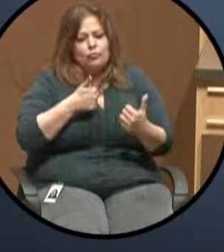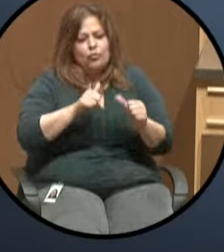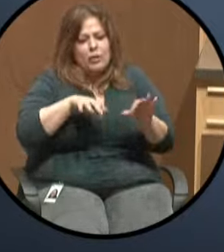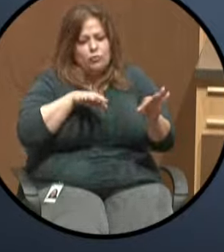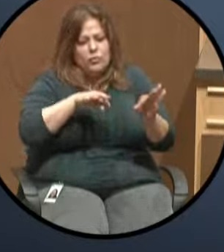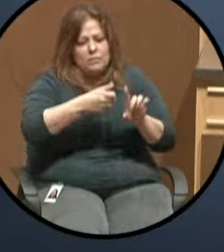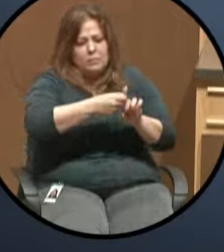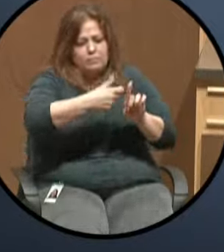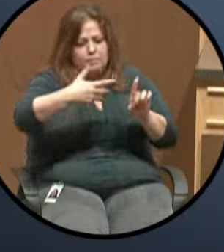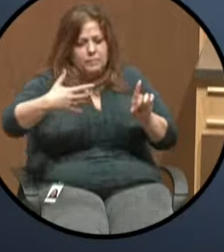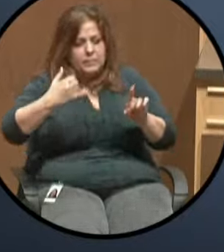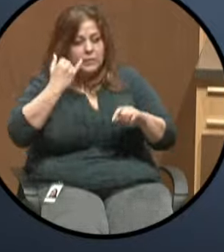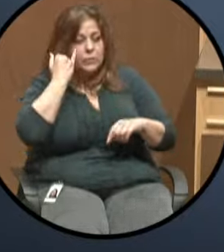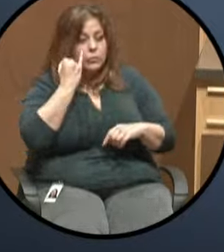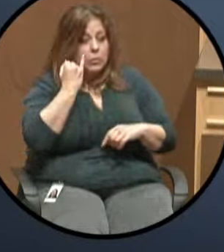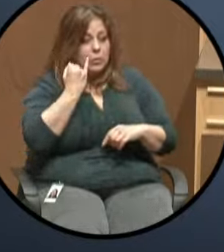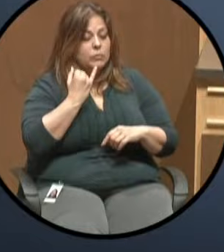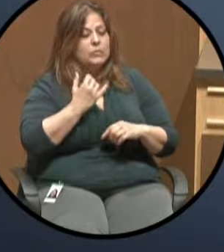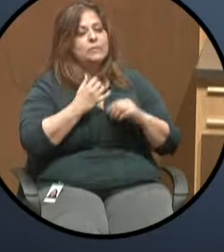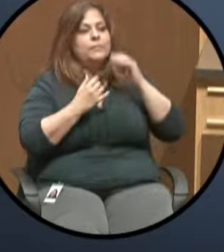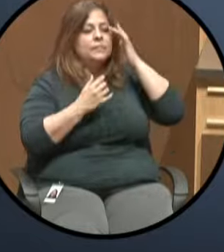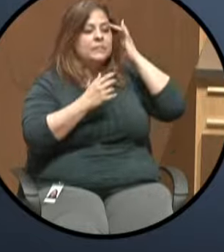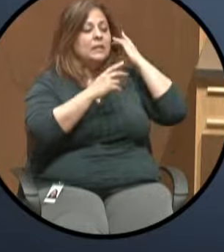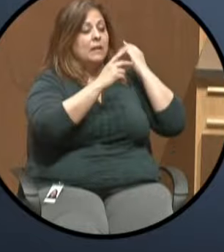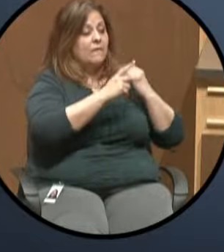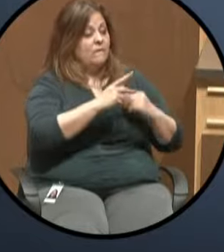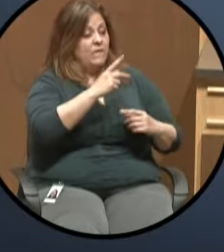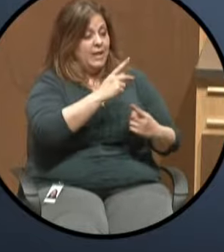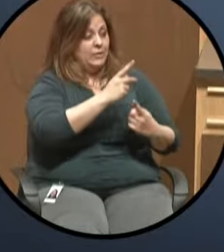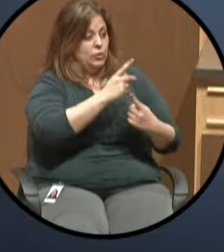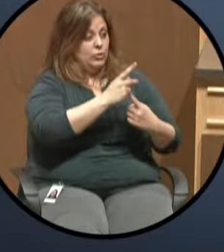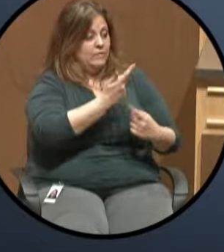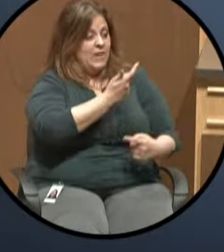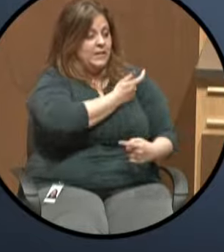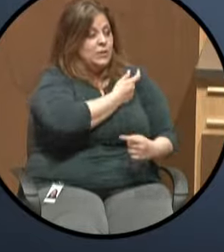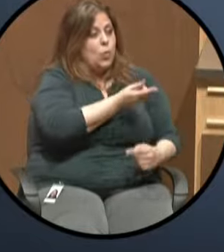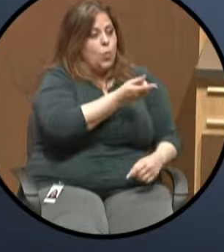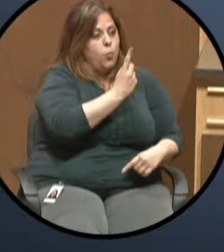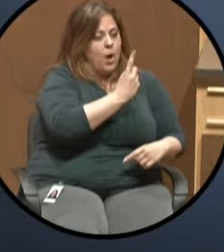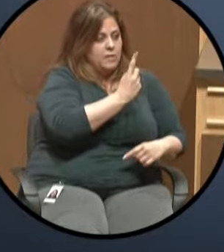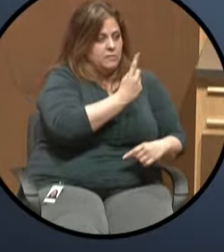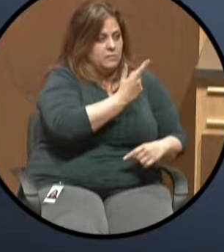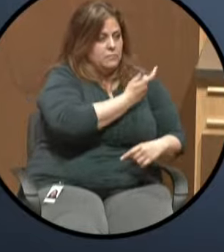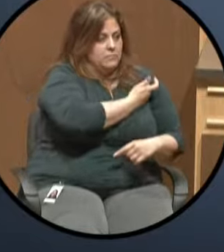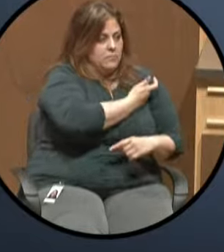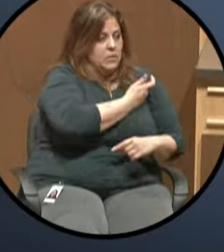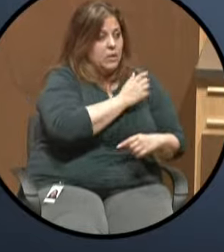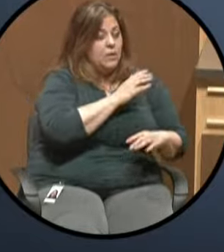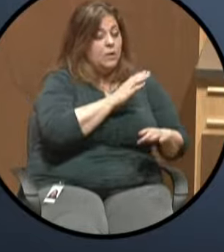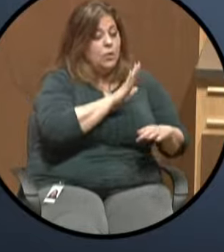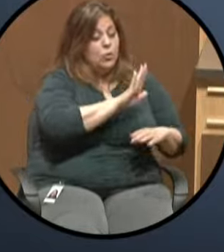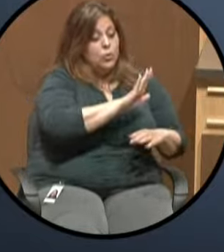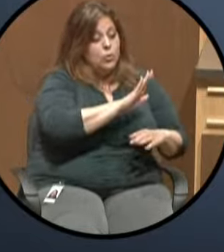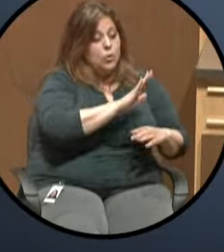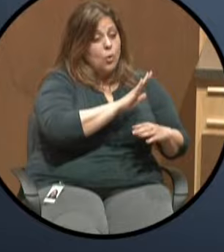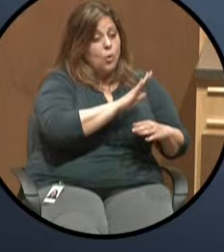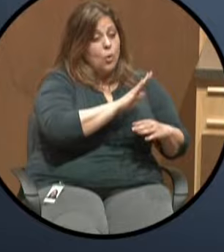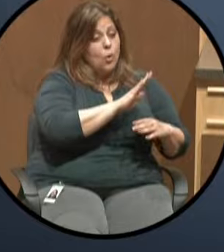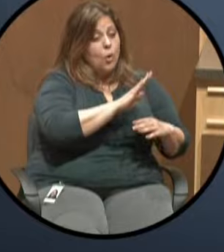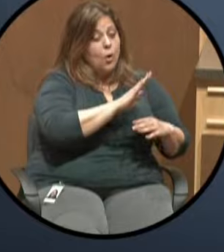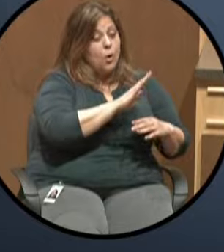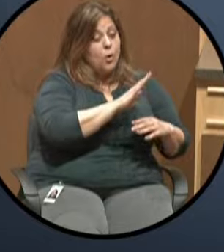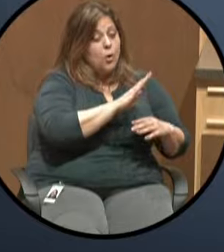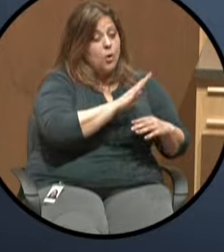have one dose of for example, the Pfizer-BioNTech vaccine, your risk of being able to have